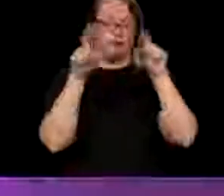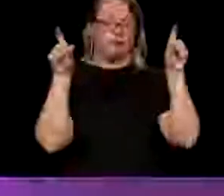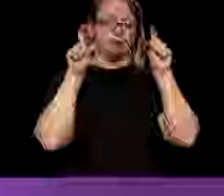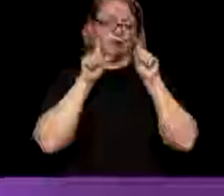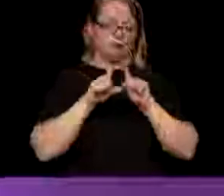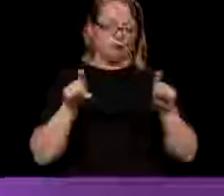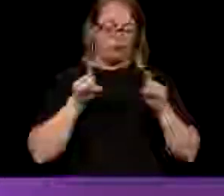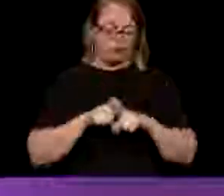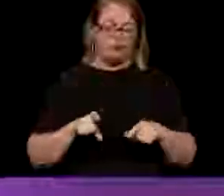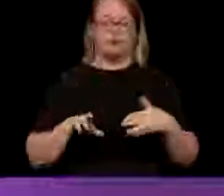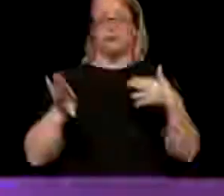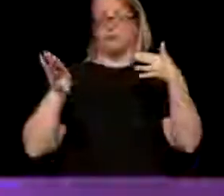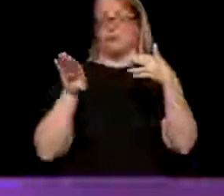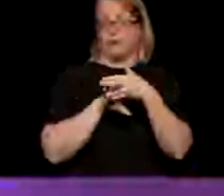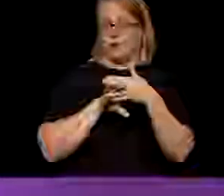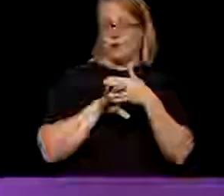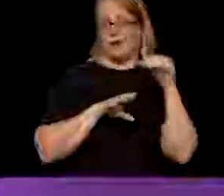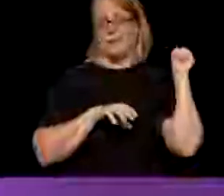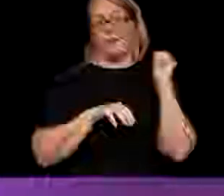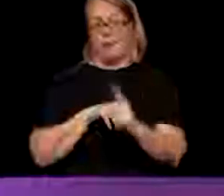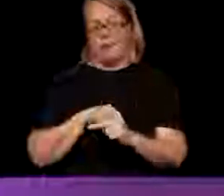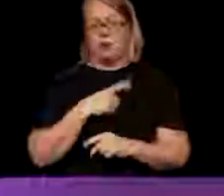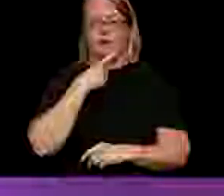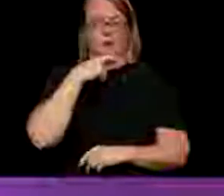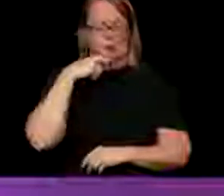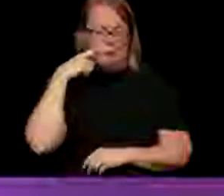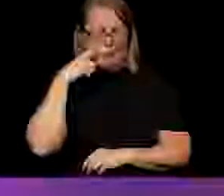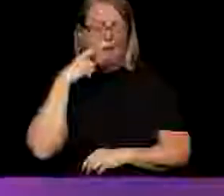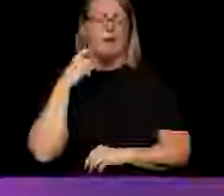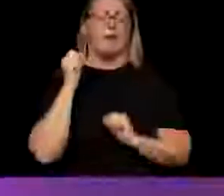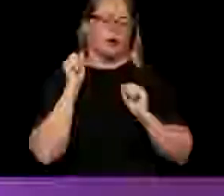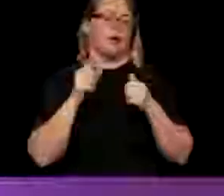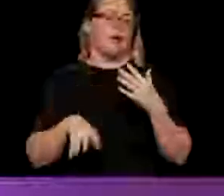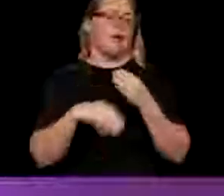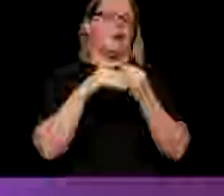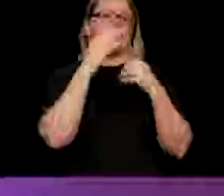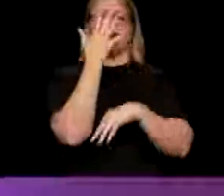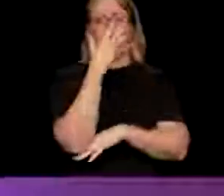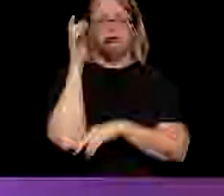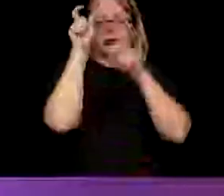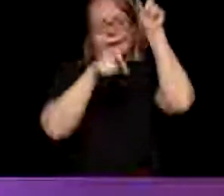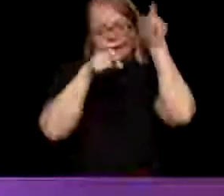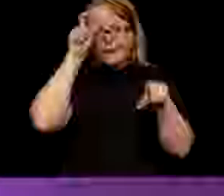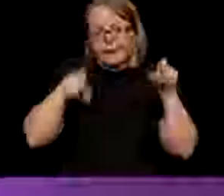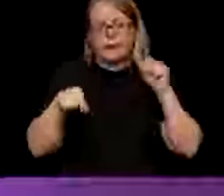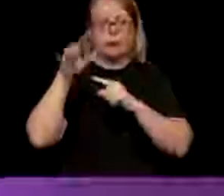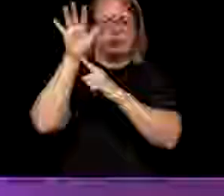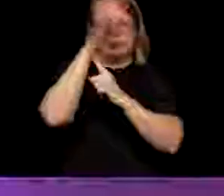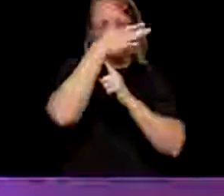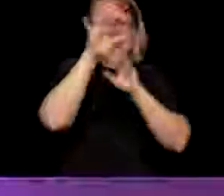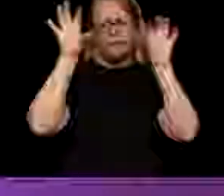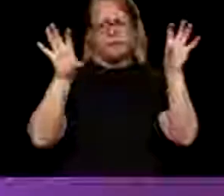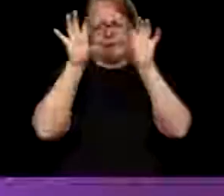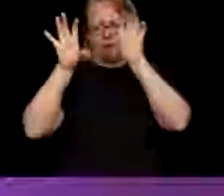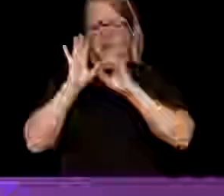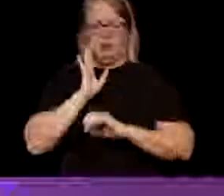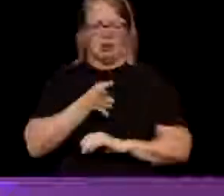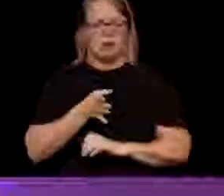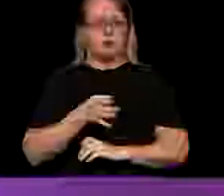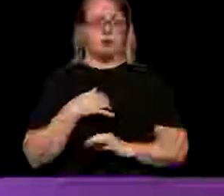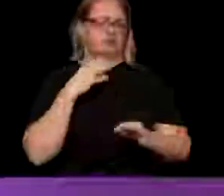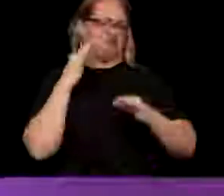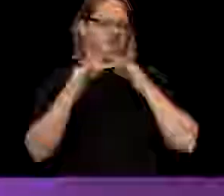bright colors, and for the background, we are going to start with purple. That is just going to make